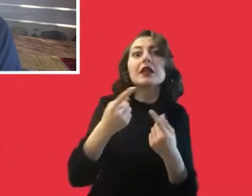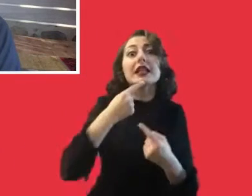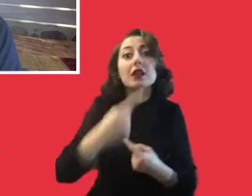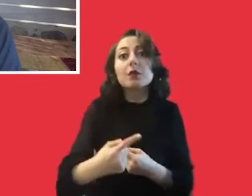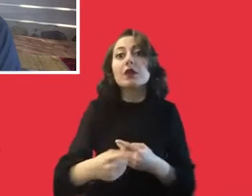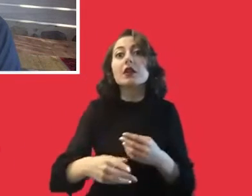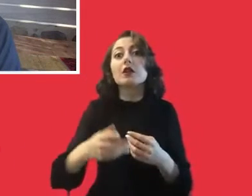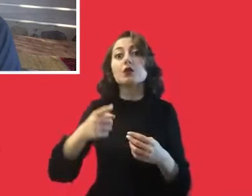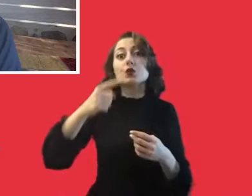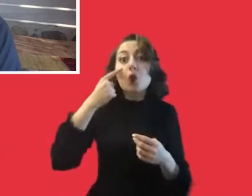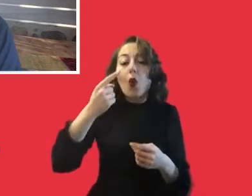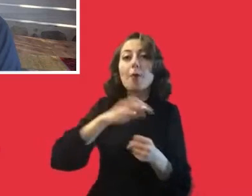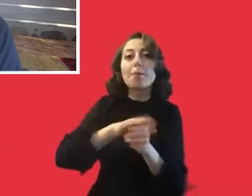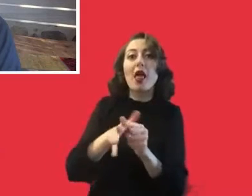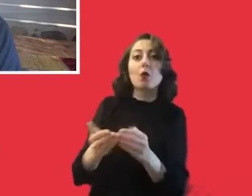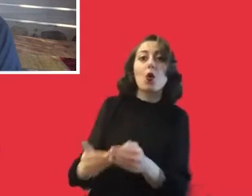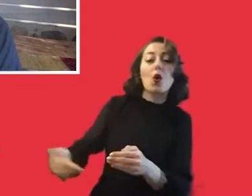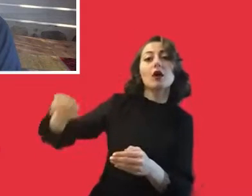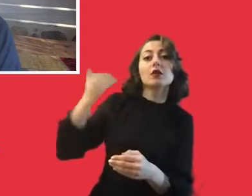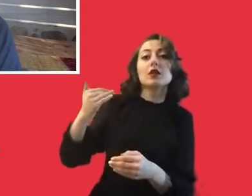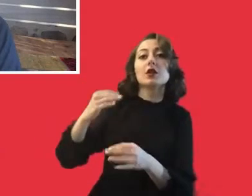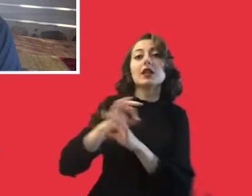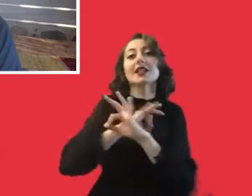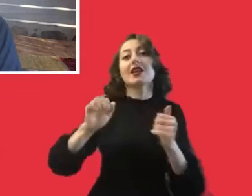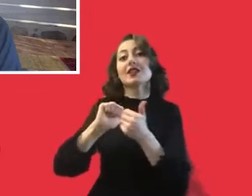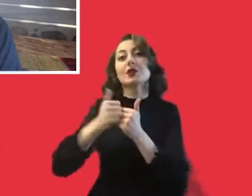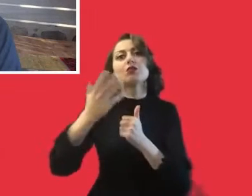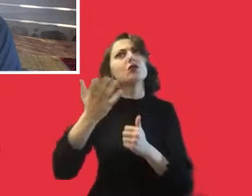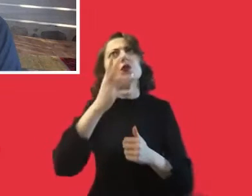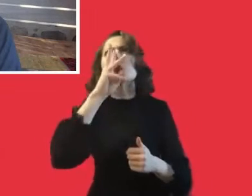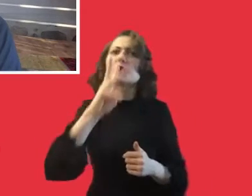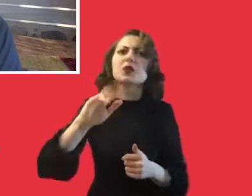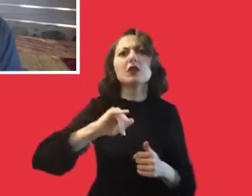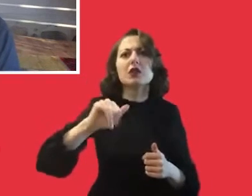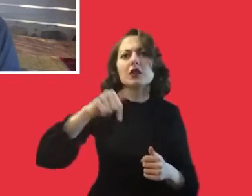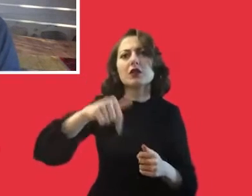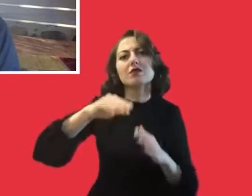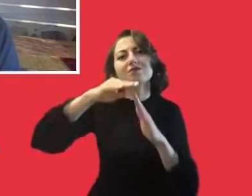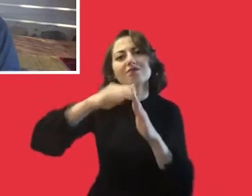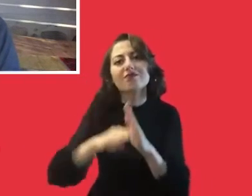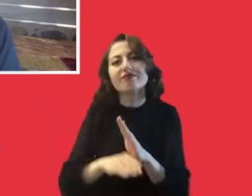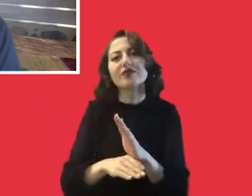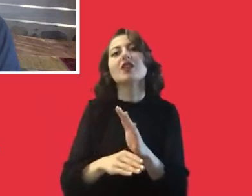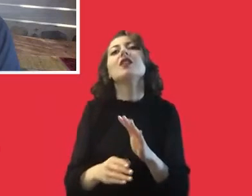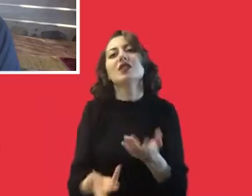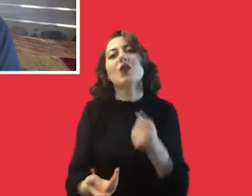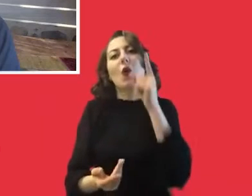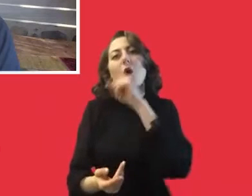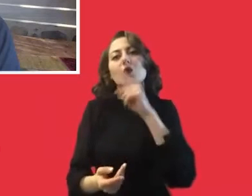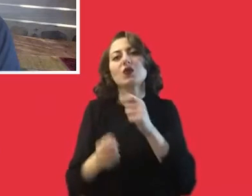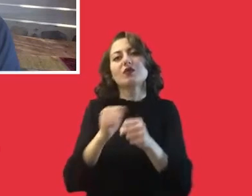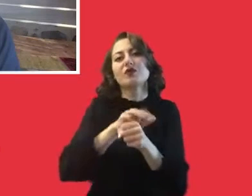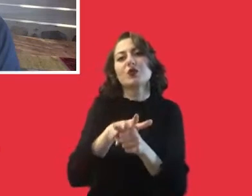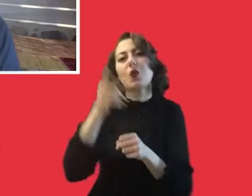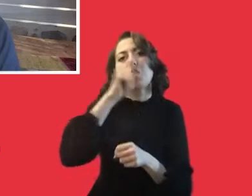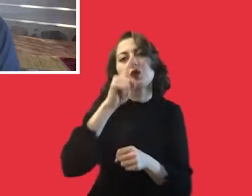word of mouth, and many people learned about this. And before the pandemic, we had 350 active sports people, but right now,